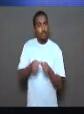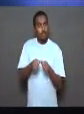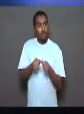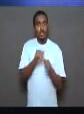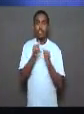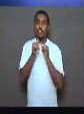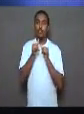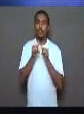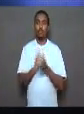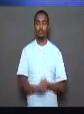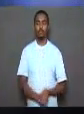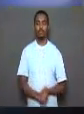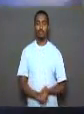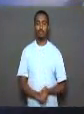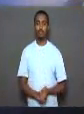remember the information.